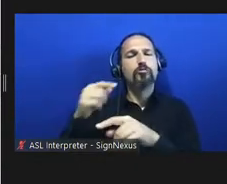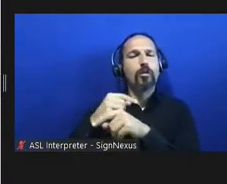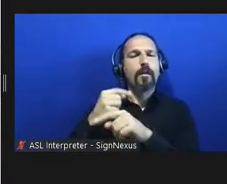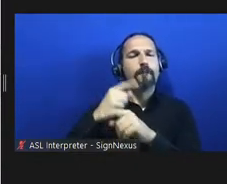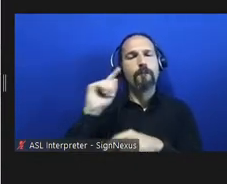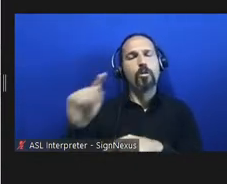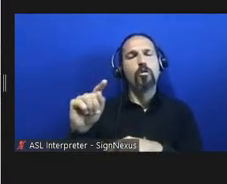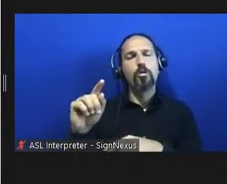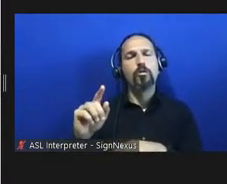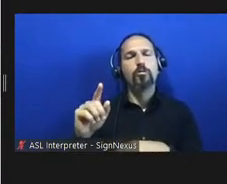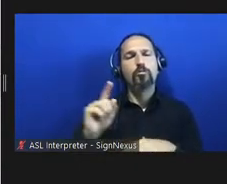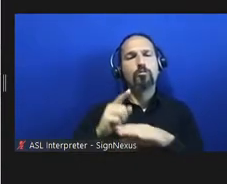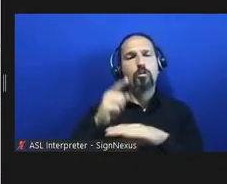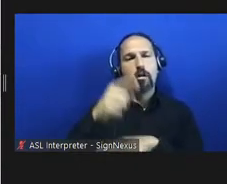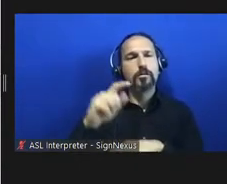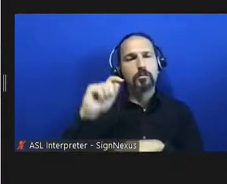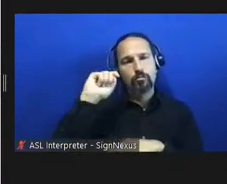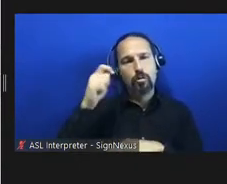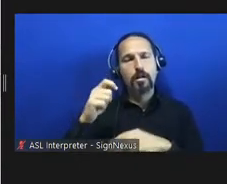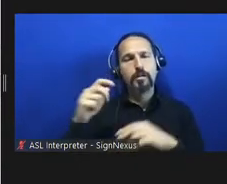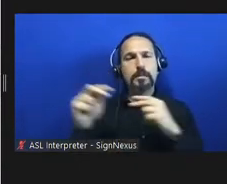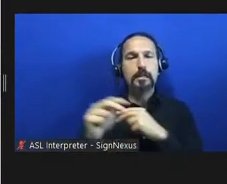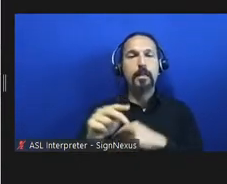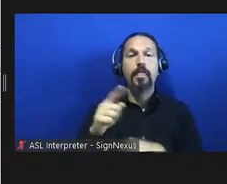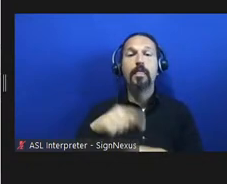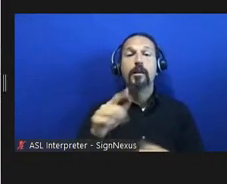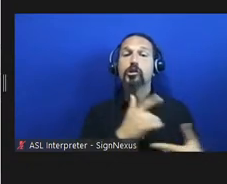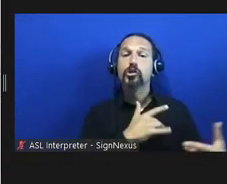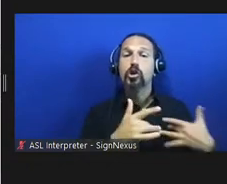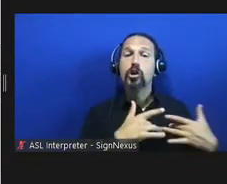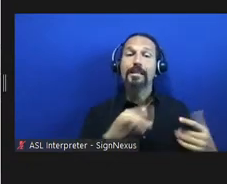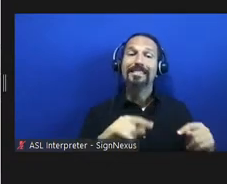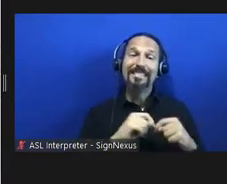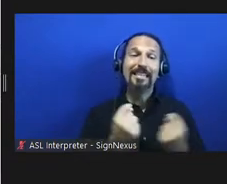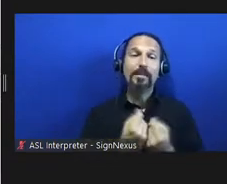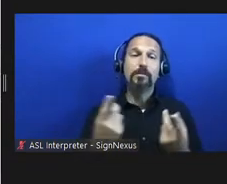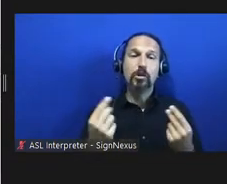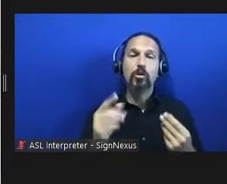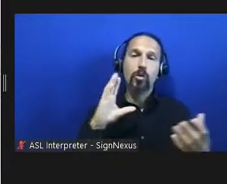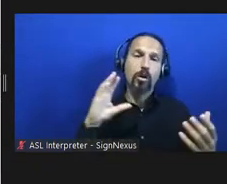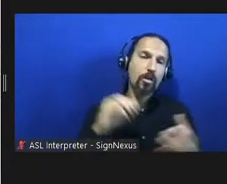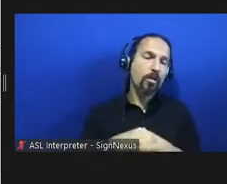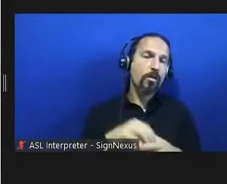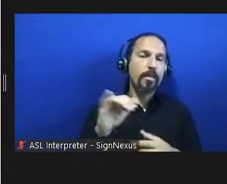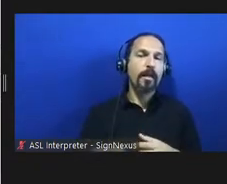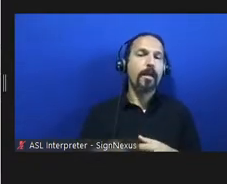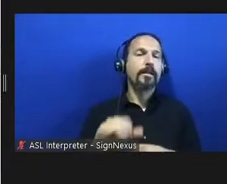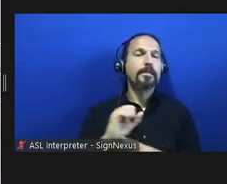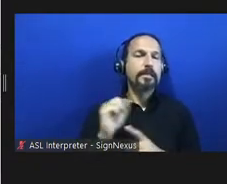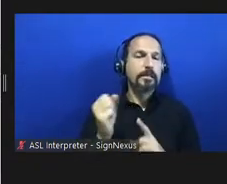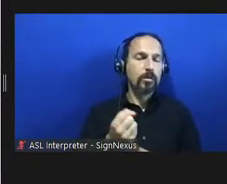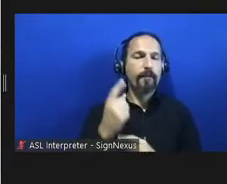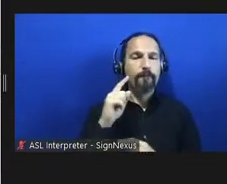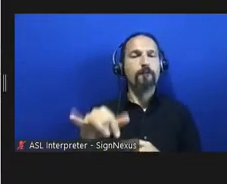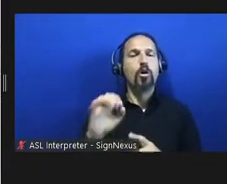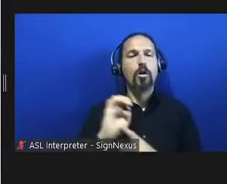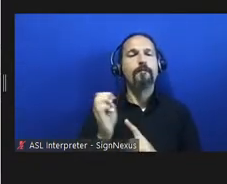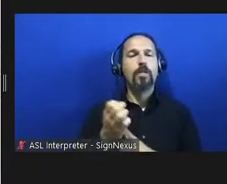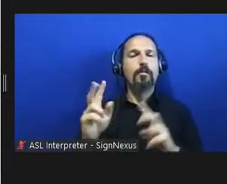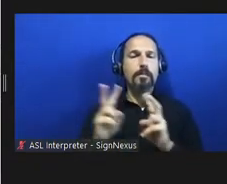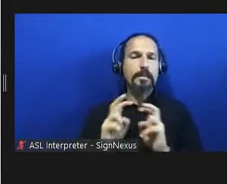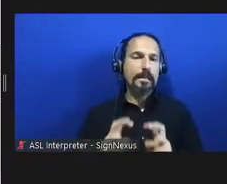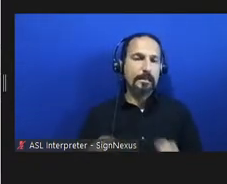Cross Bronx Expressway given the concerns raised the project team decided to include this tolling scenario formally in the environmental